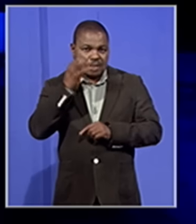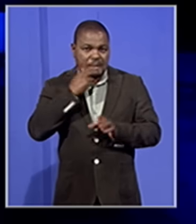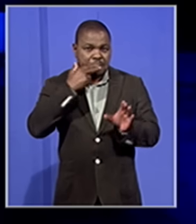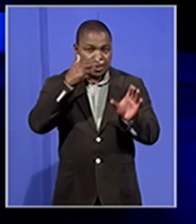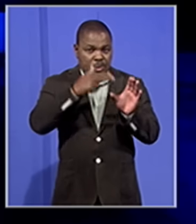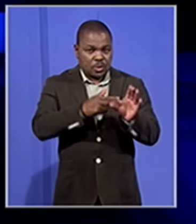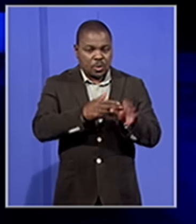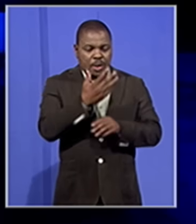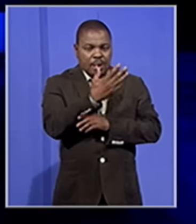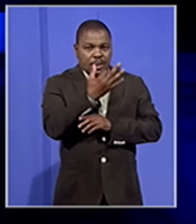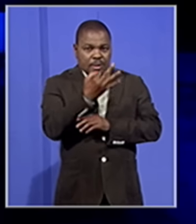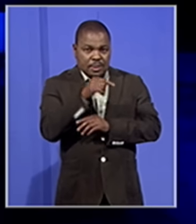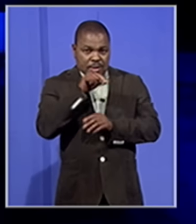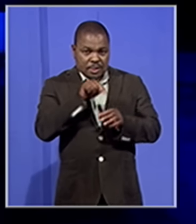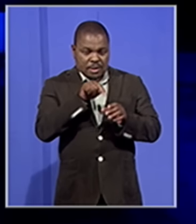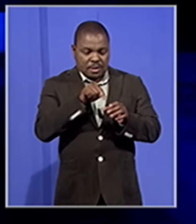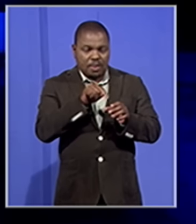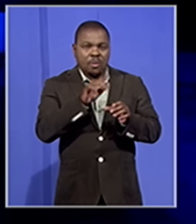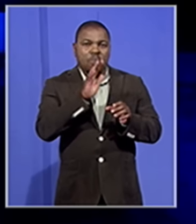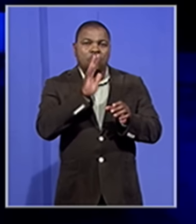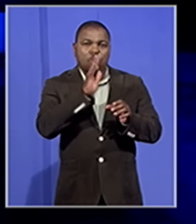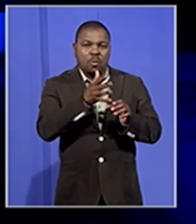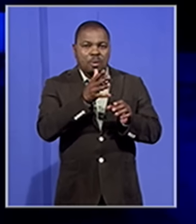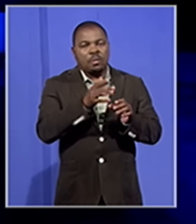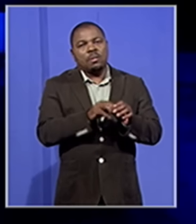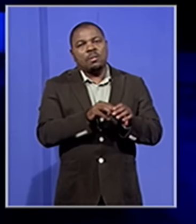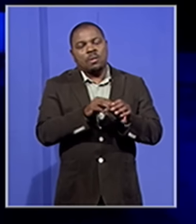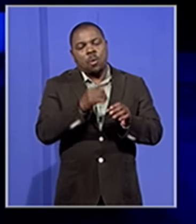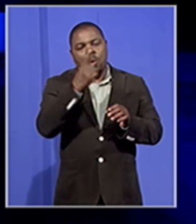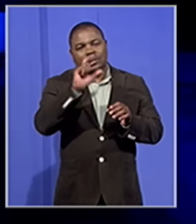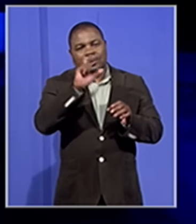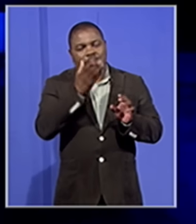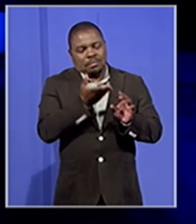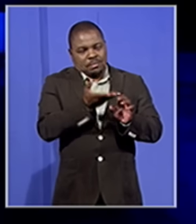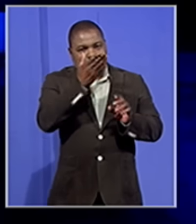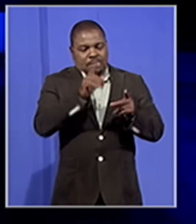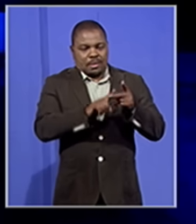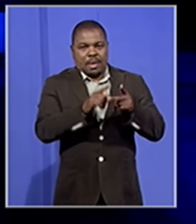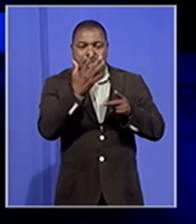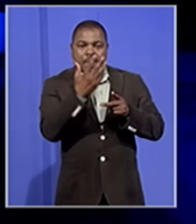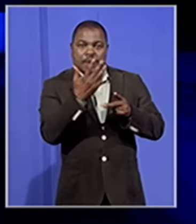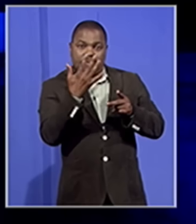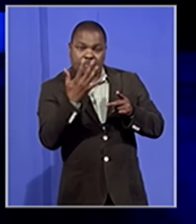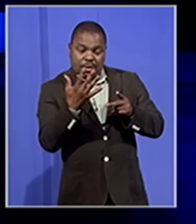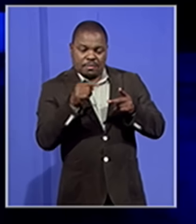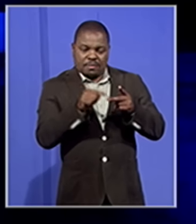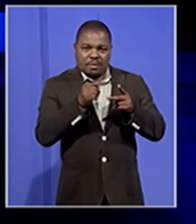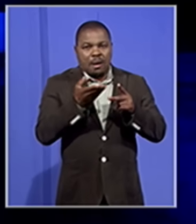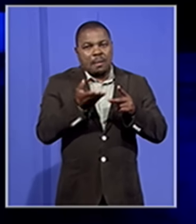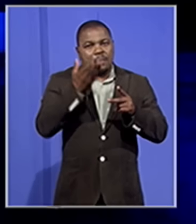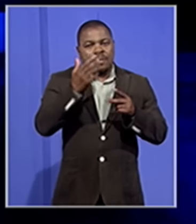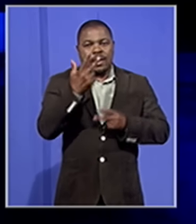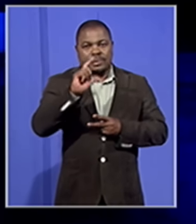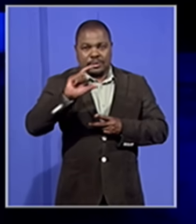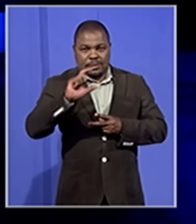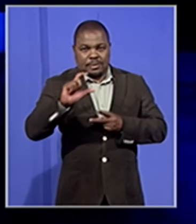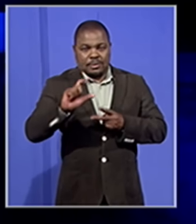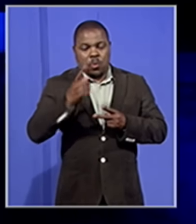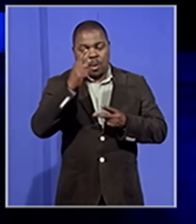ya 93 octane e tla nyoloha ka sente ha 95 octane e tla nyoloha ka 8 cents